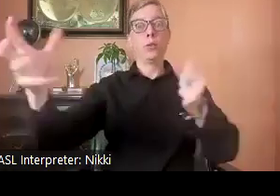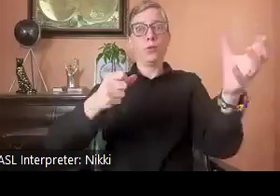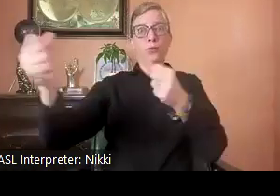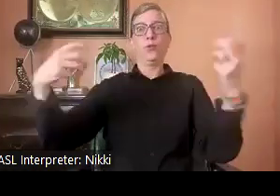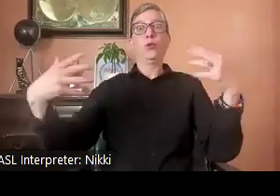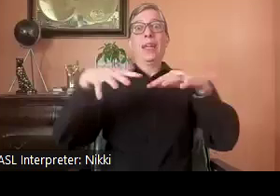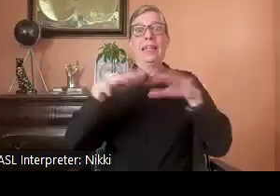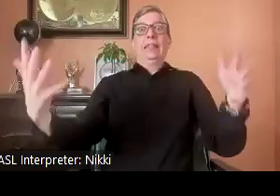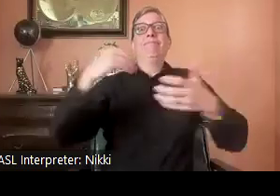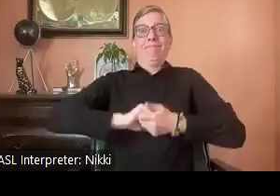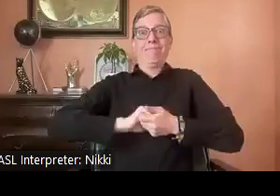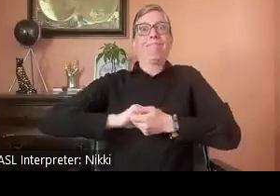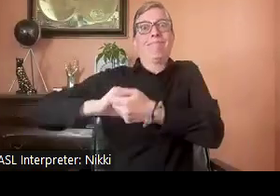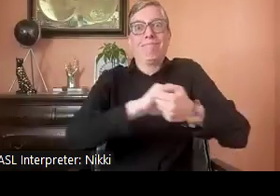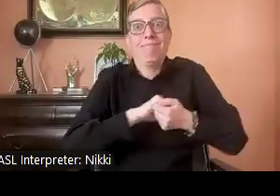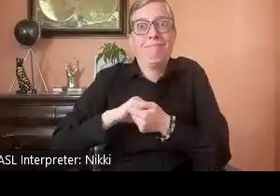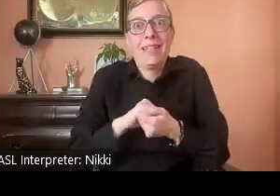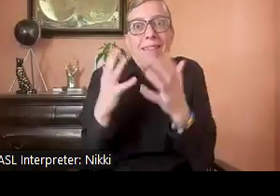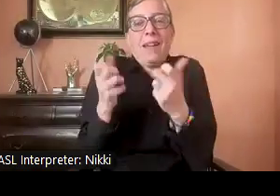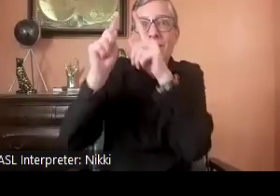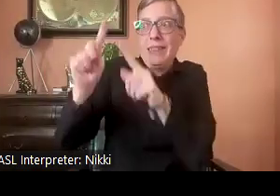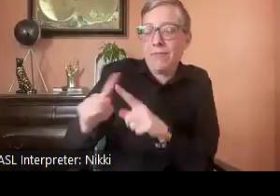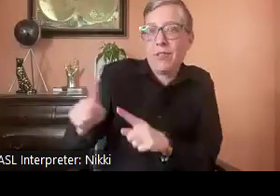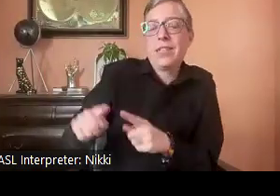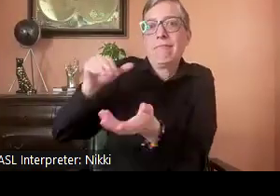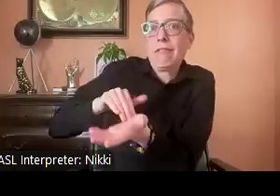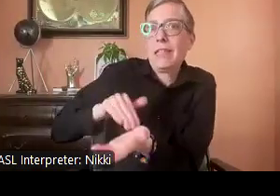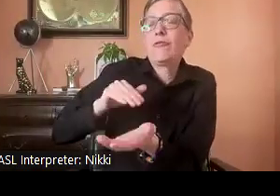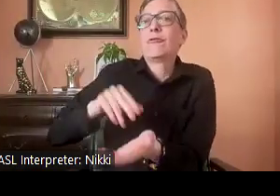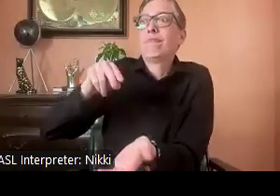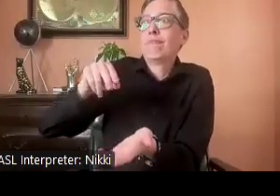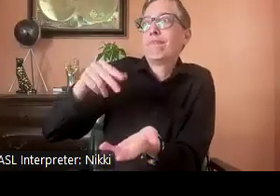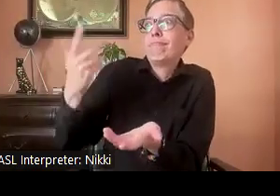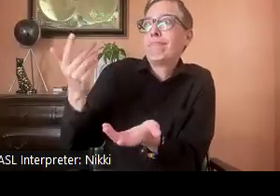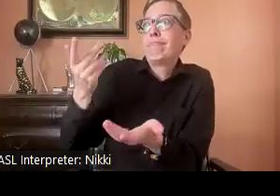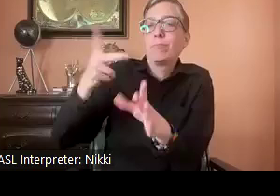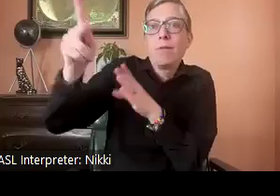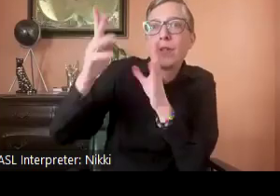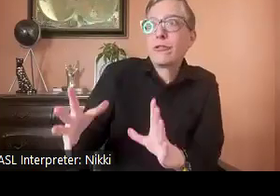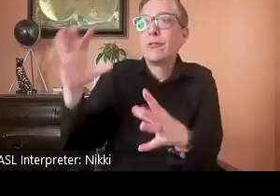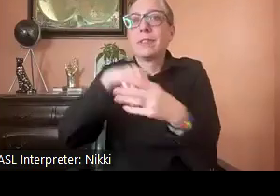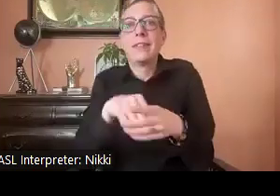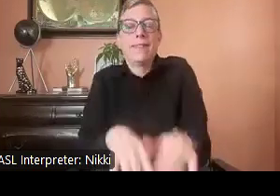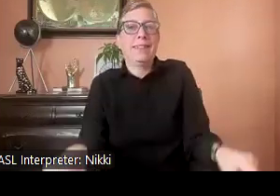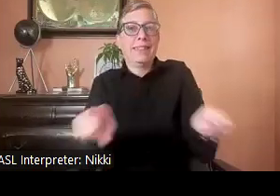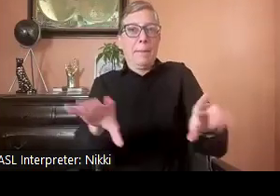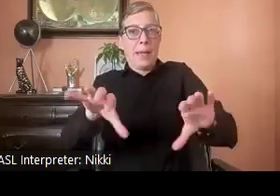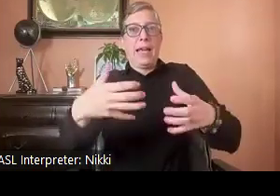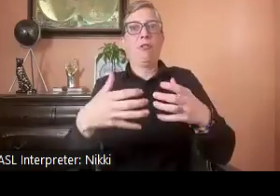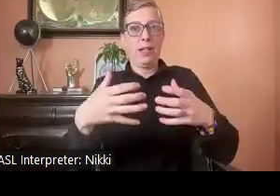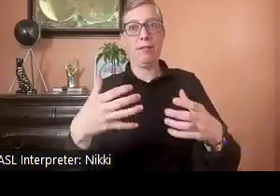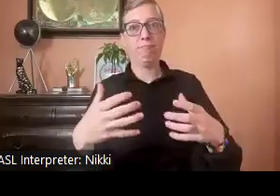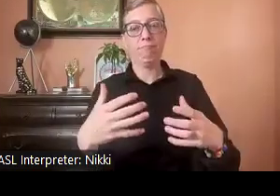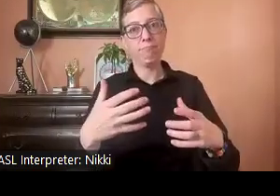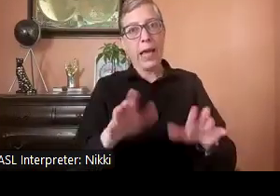health clinicians in the same pod, and make sure that patients get this model of care by